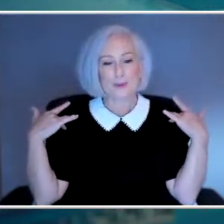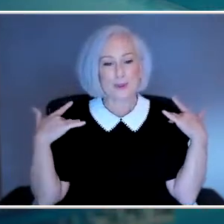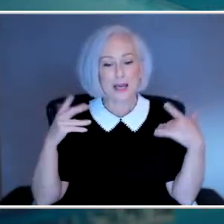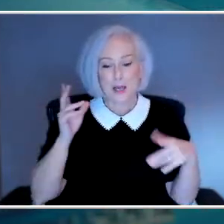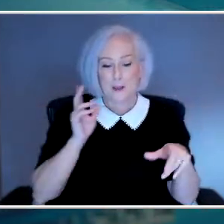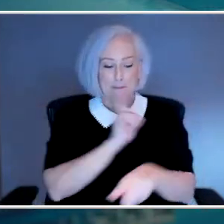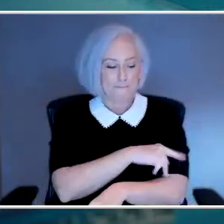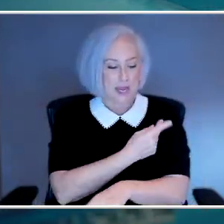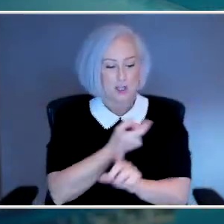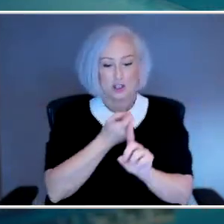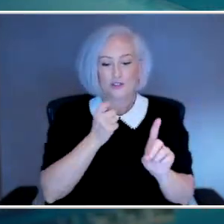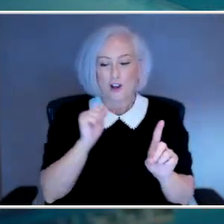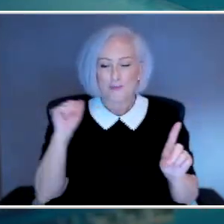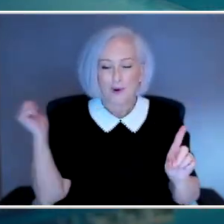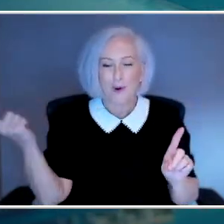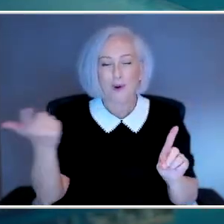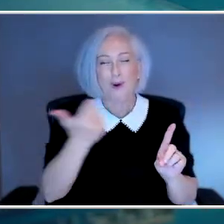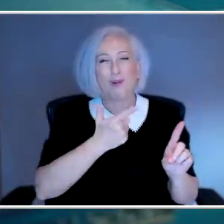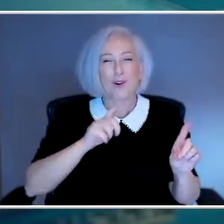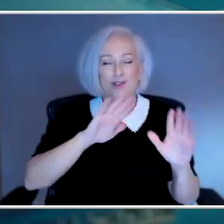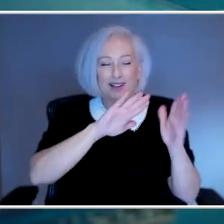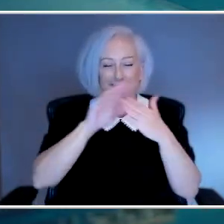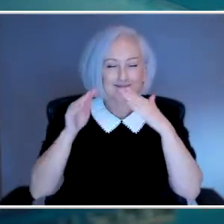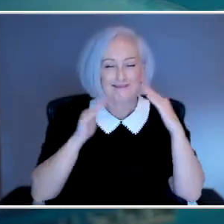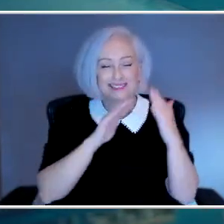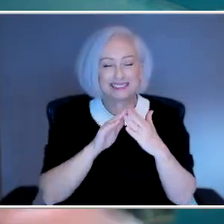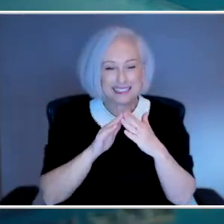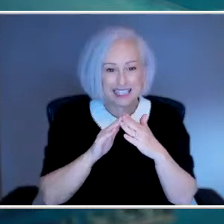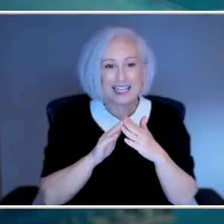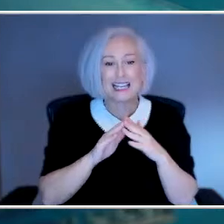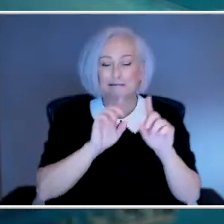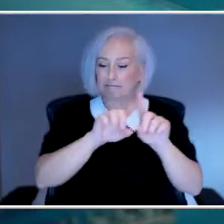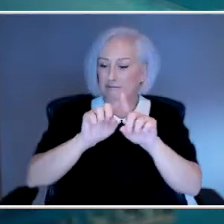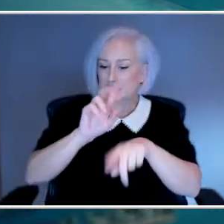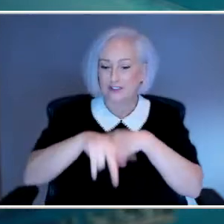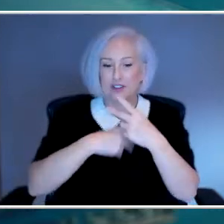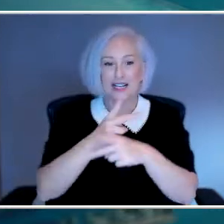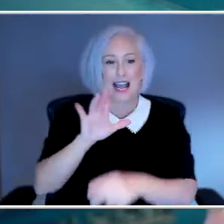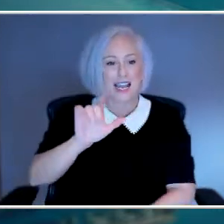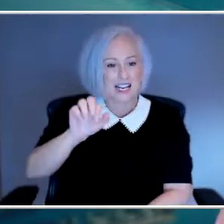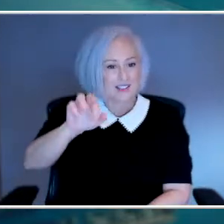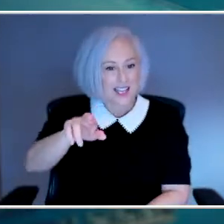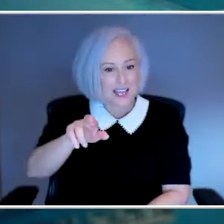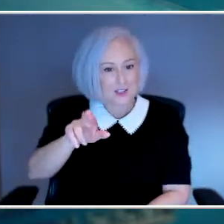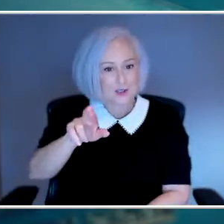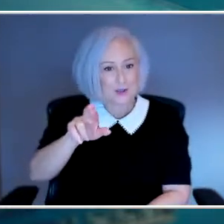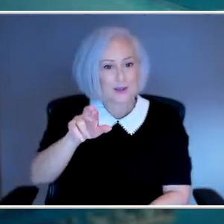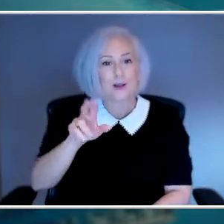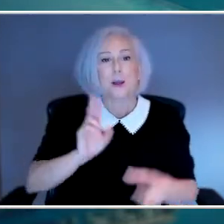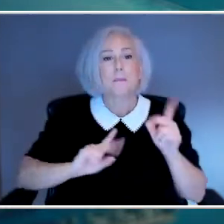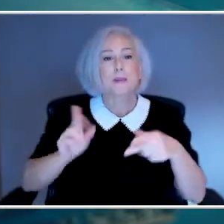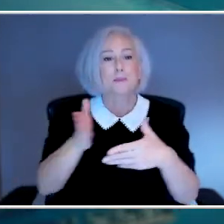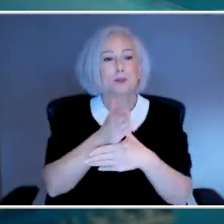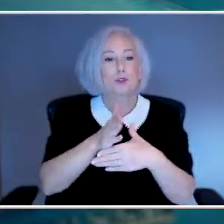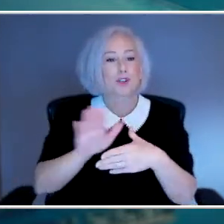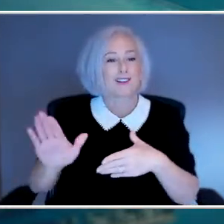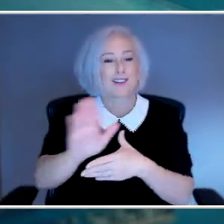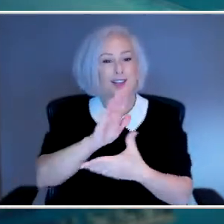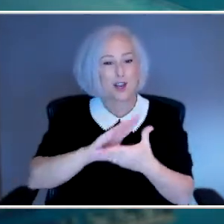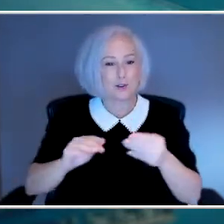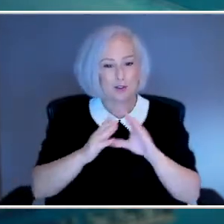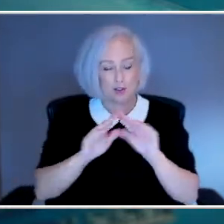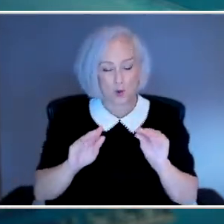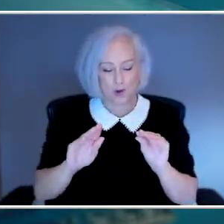cancer, backgrounds of cancer. And the idea is we want people to share their story and what brought them to that point. And then